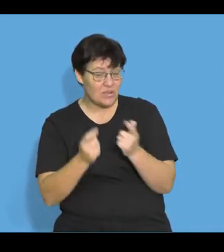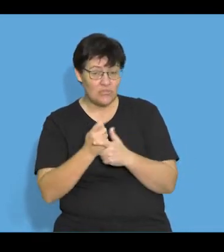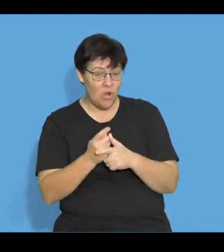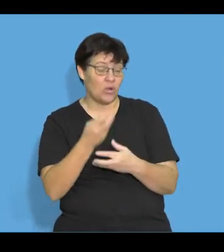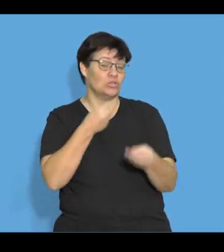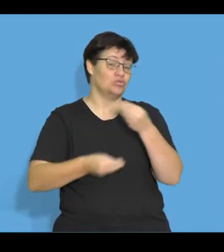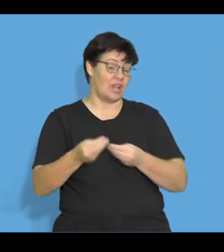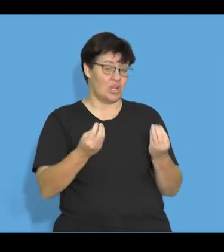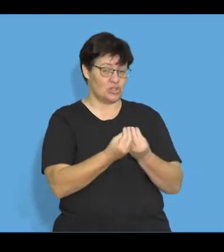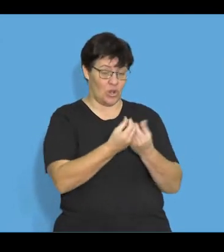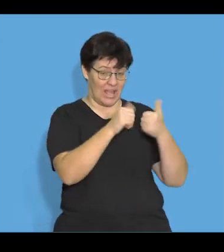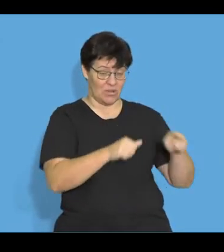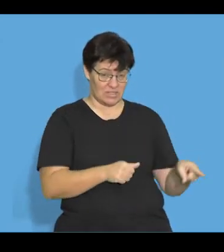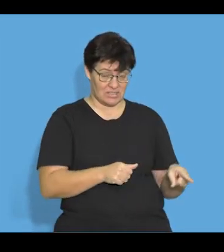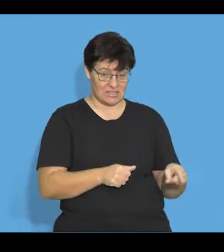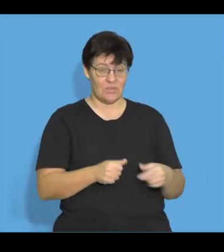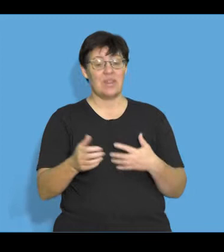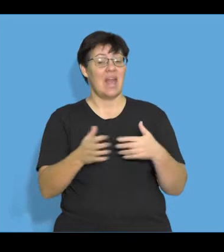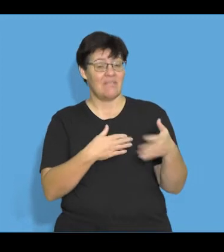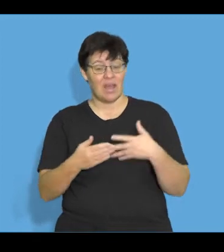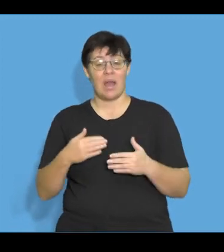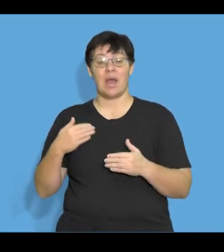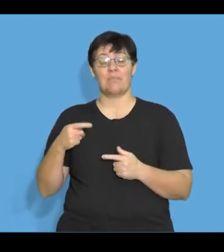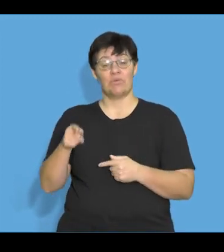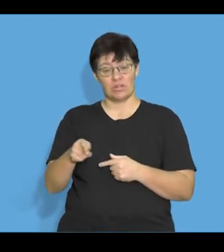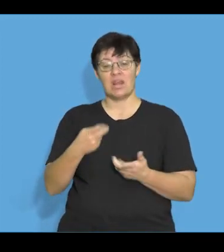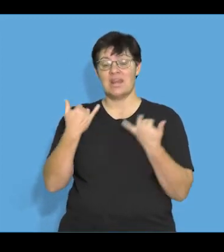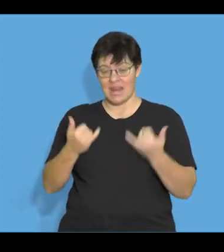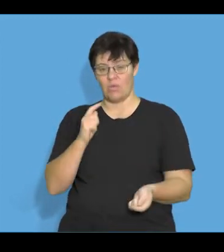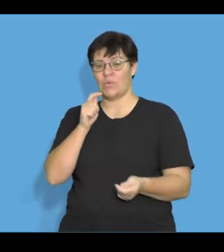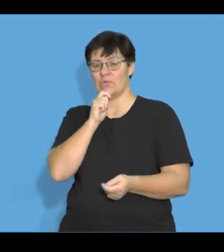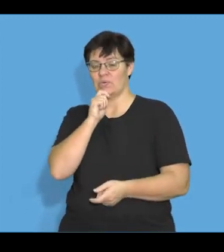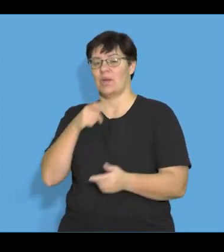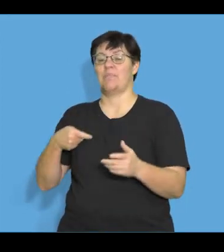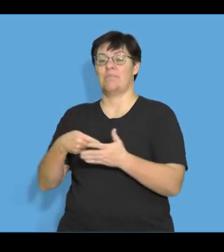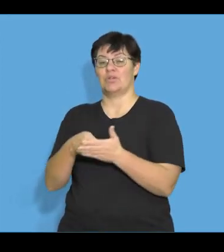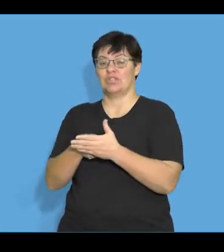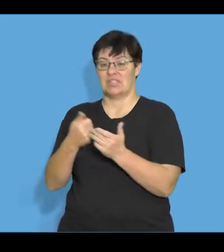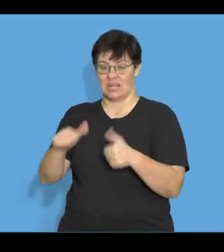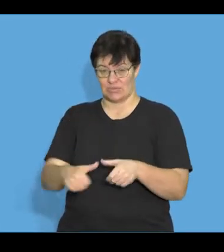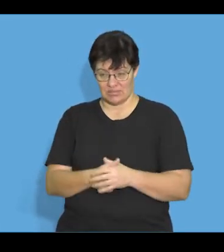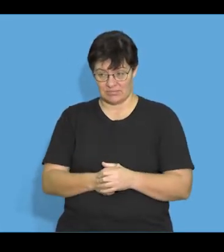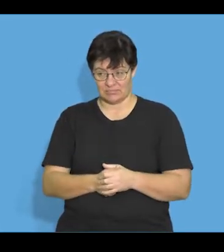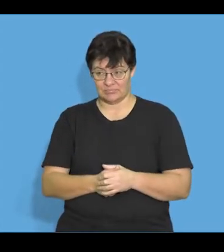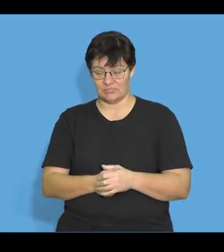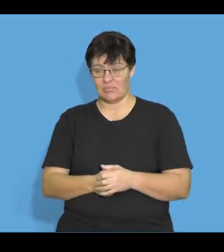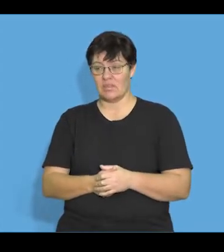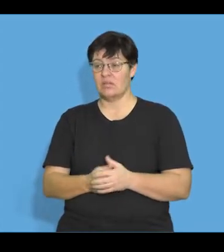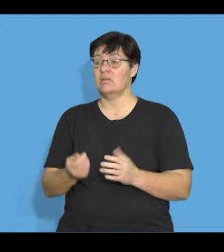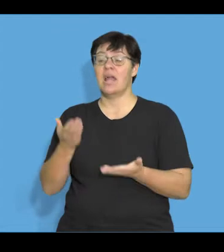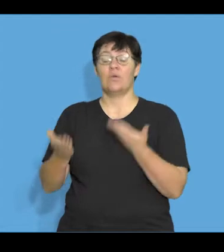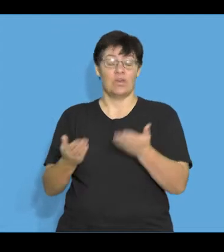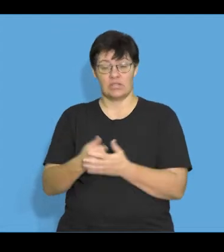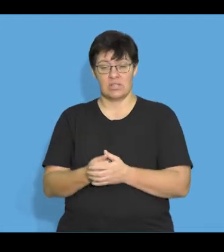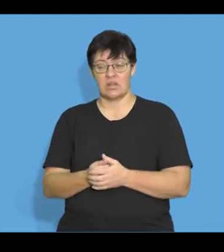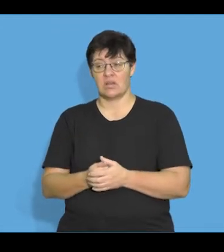stock account, whenever we're dealing with periodic, we're using the purchases account. Effect on the accounting equation